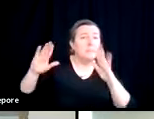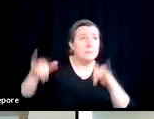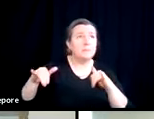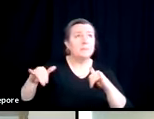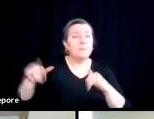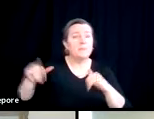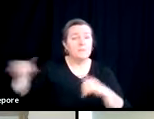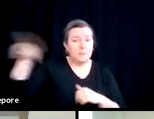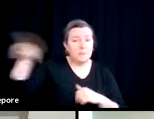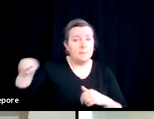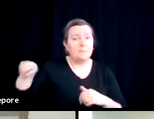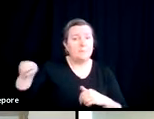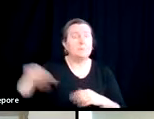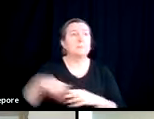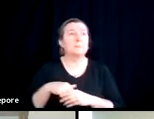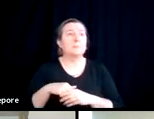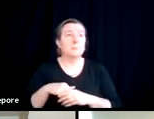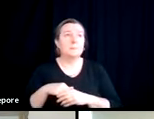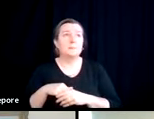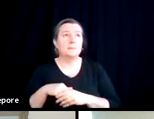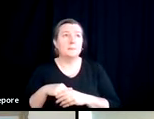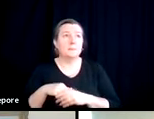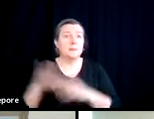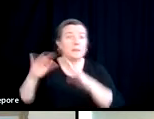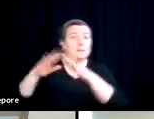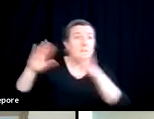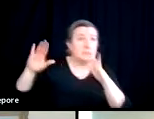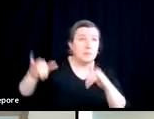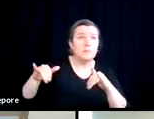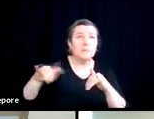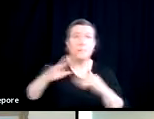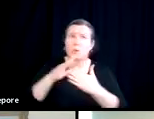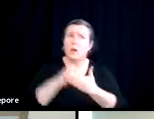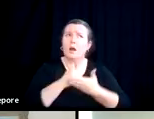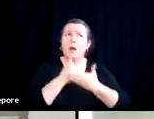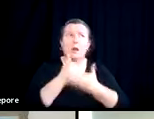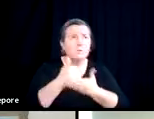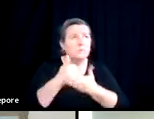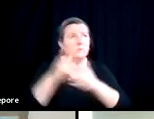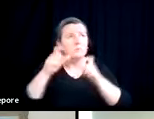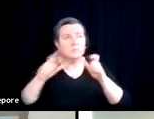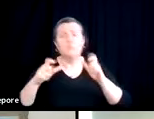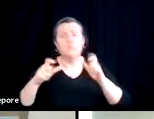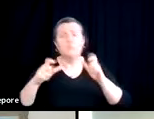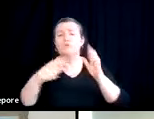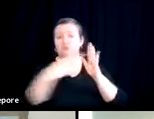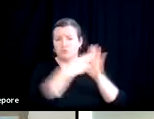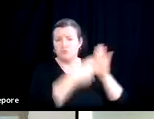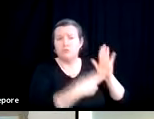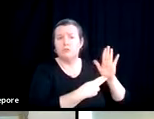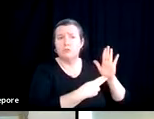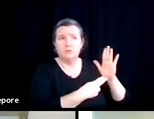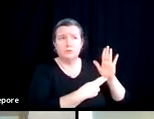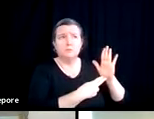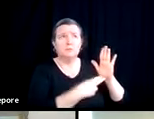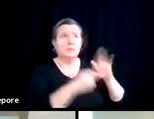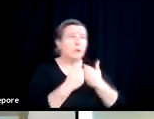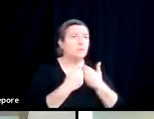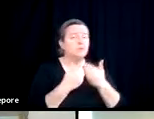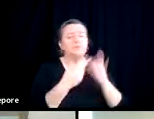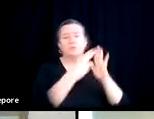to be able to not only register, a little extra training on registering, but more training